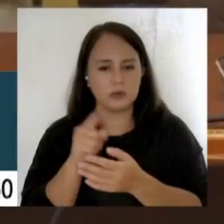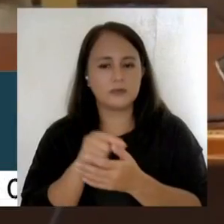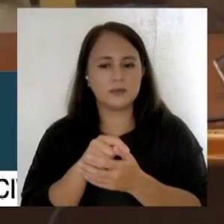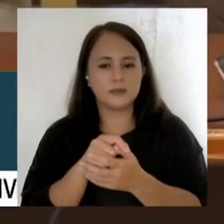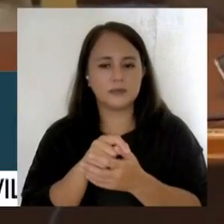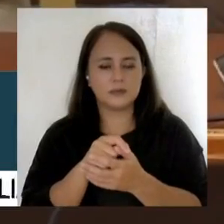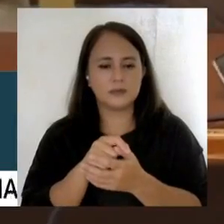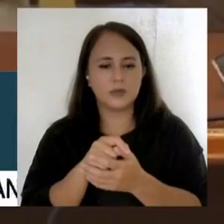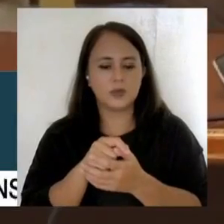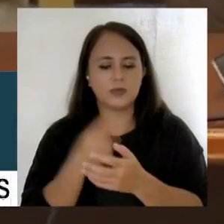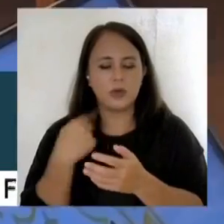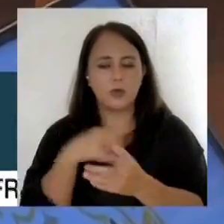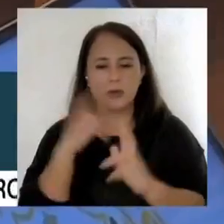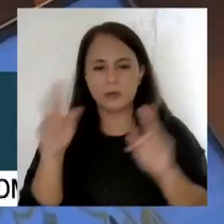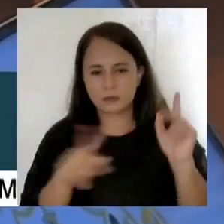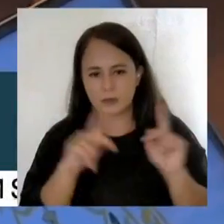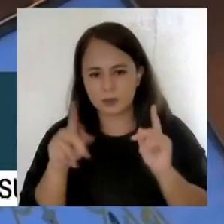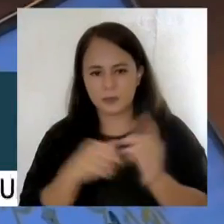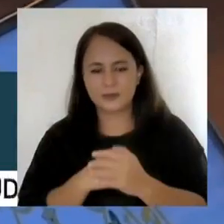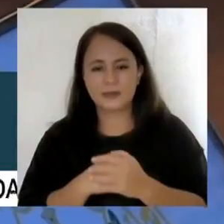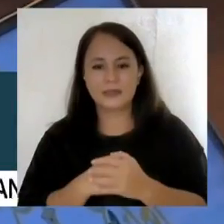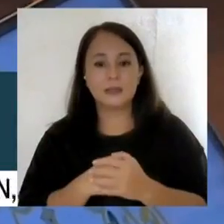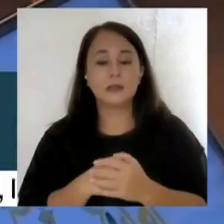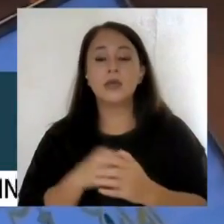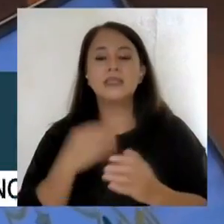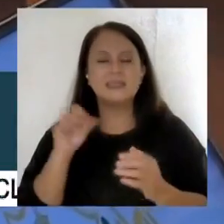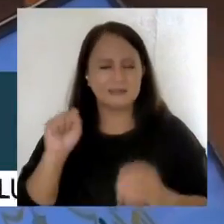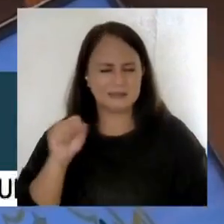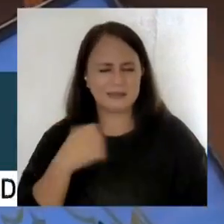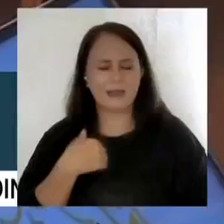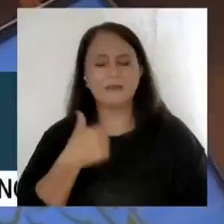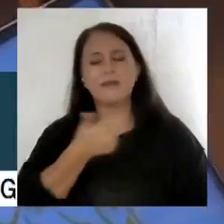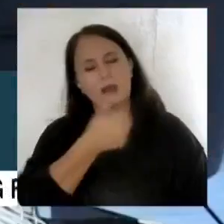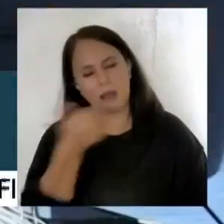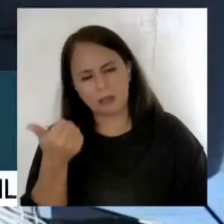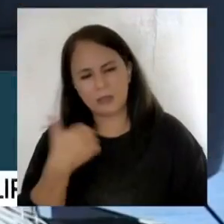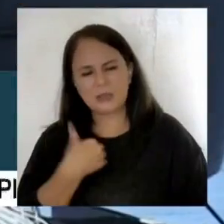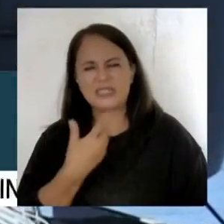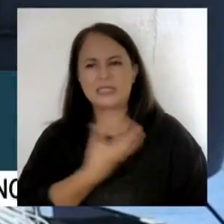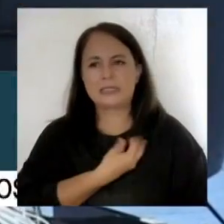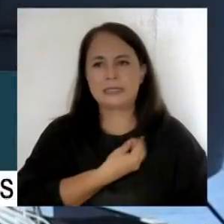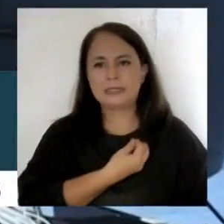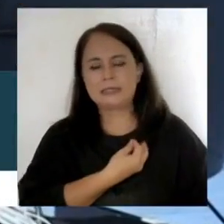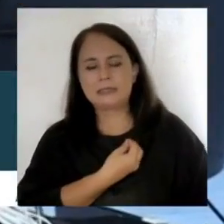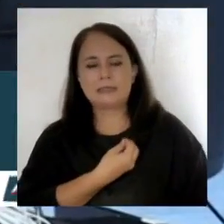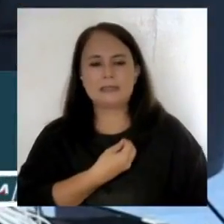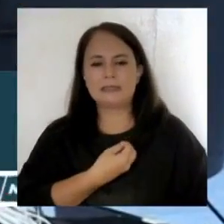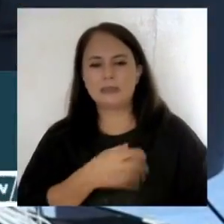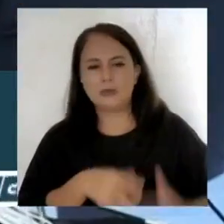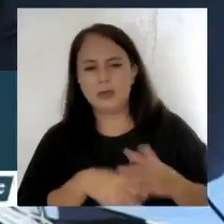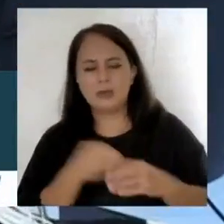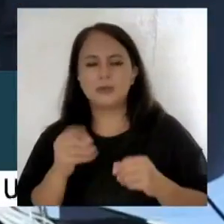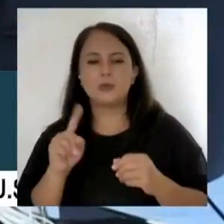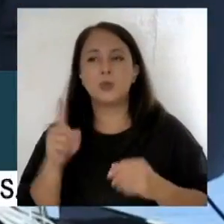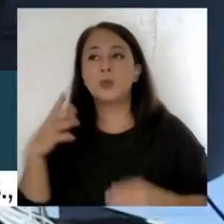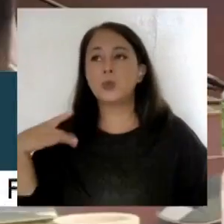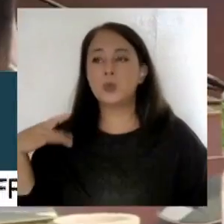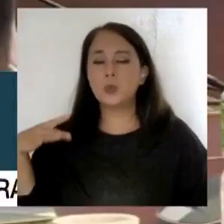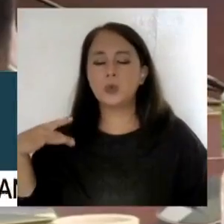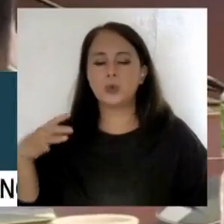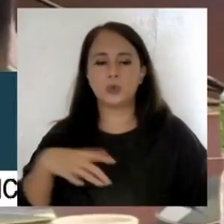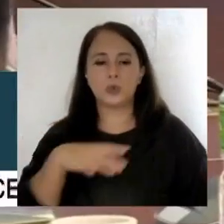for our people. Of course, there are others still hesitant to come out, waiting only for Congressman